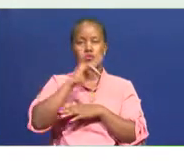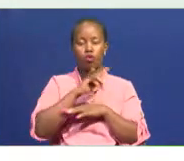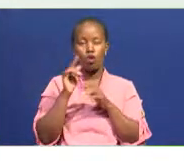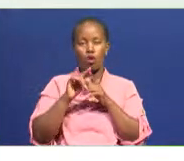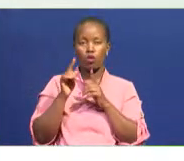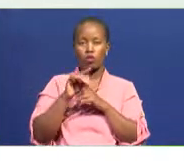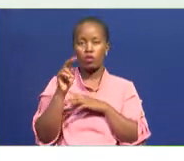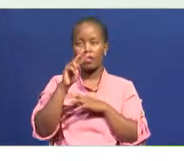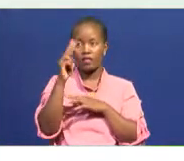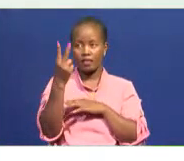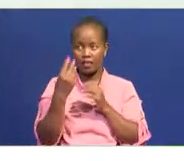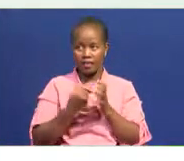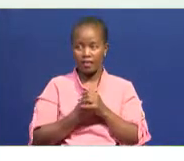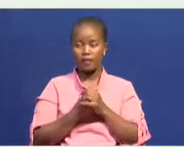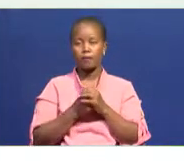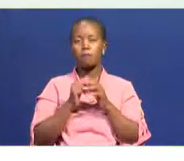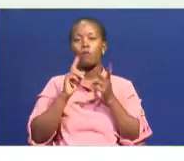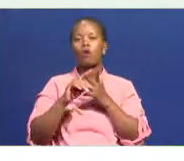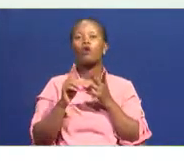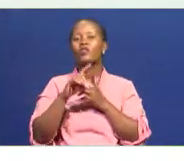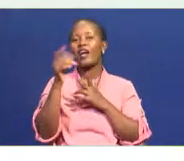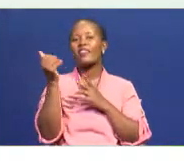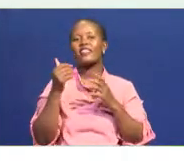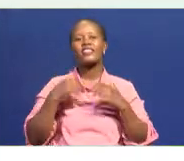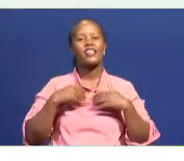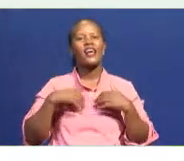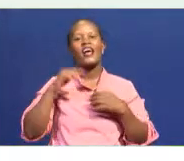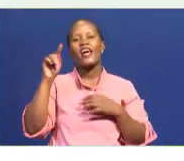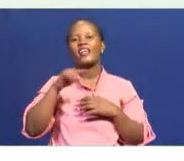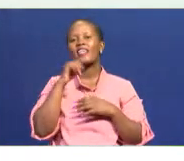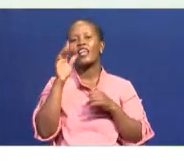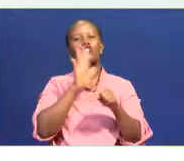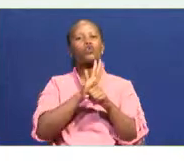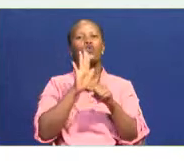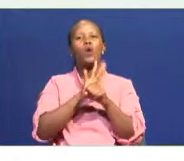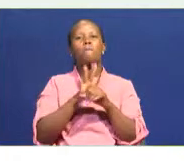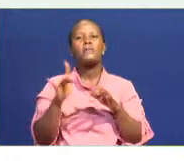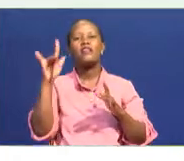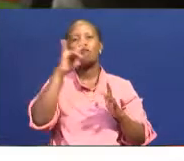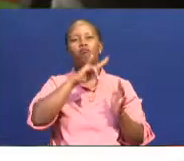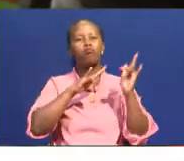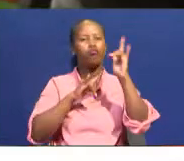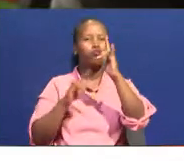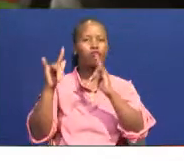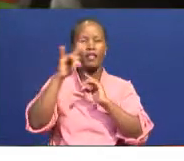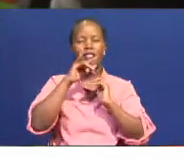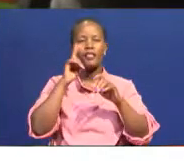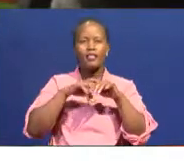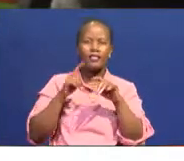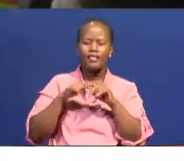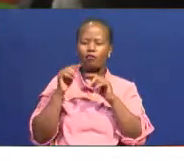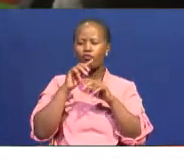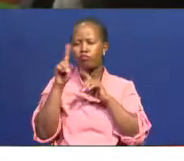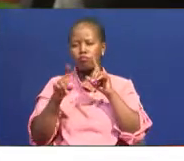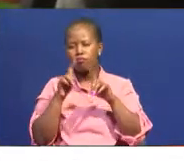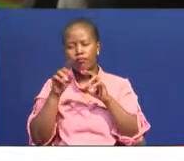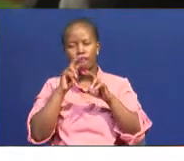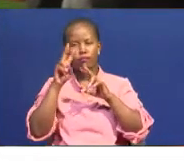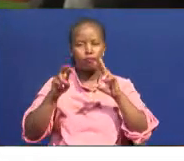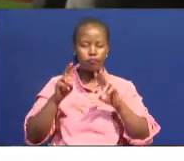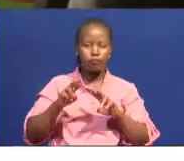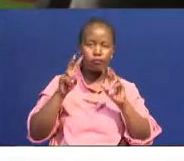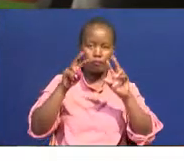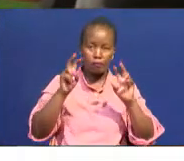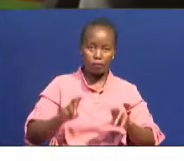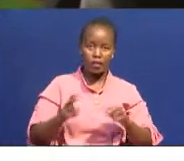Airlines. United and Alaska were forced to cancel thousands of flights as inspections were carried out in January before the U.S. aviation